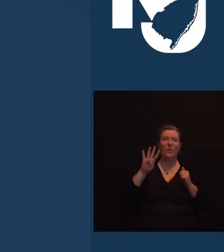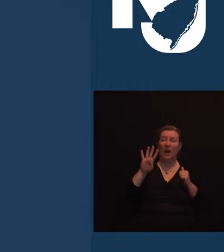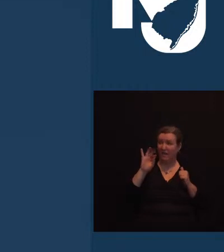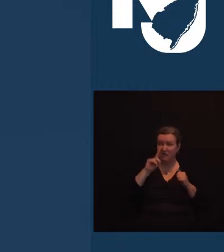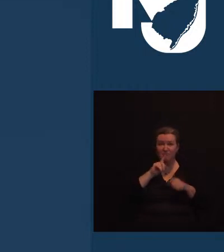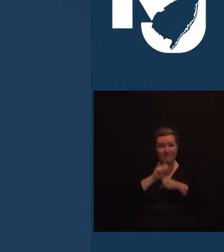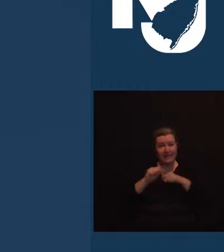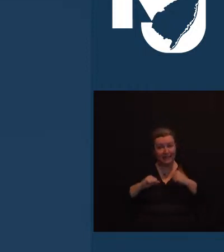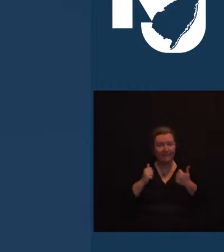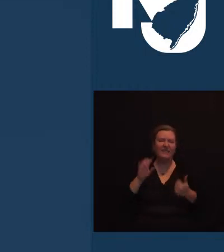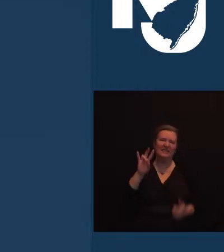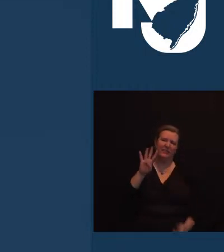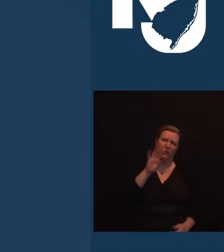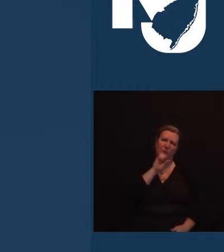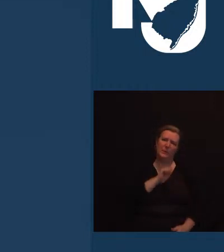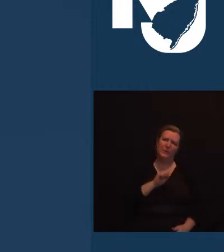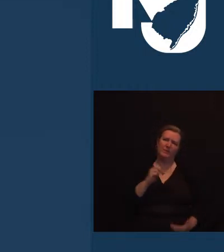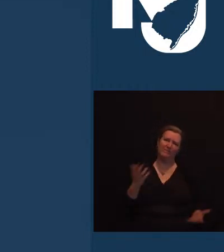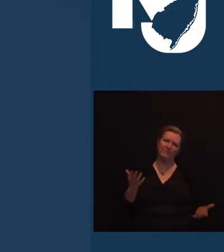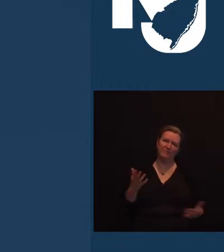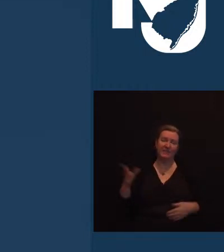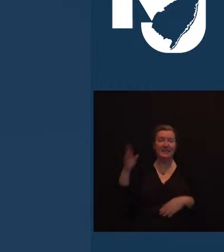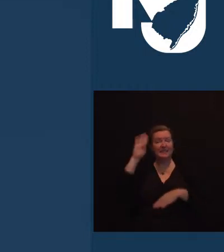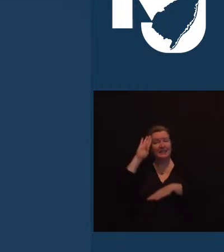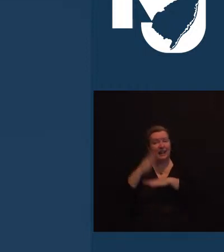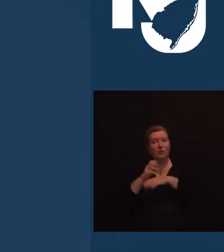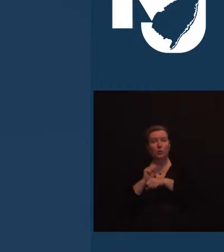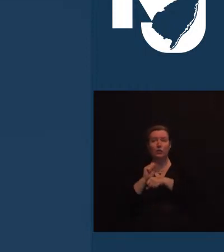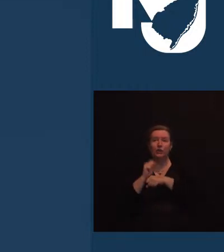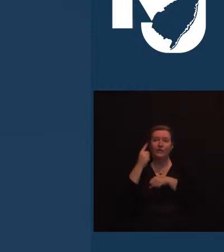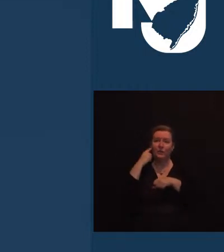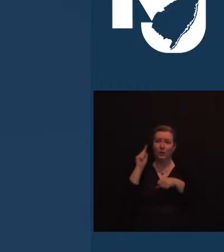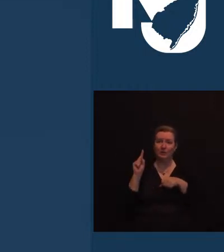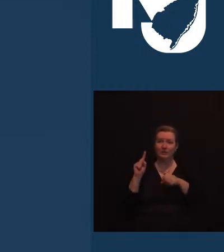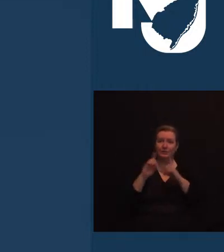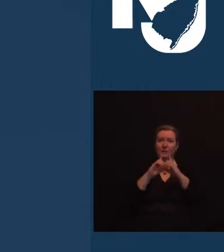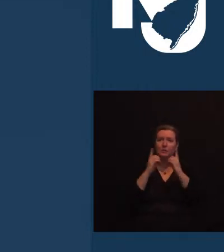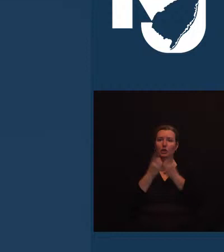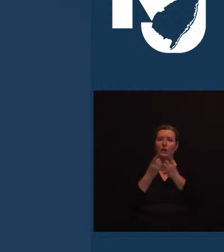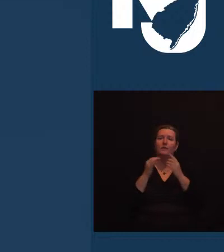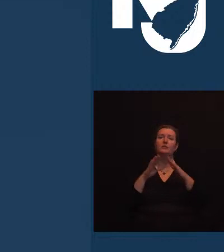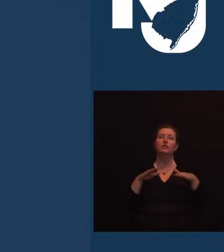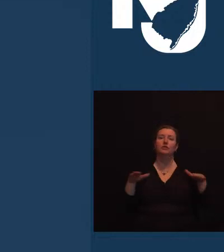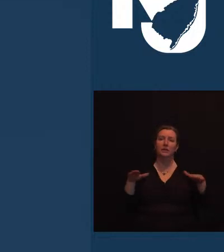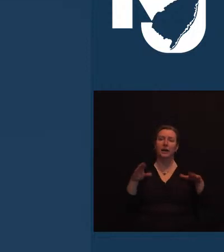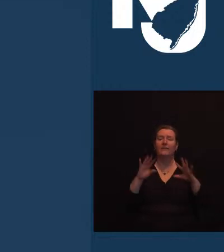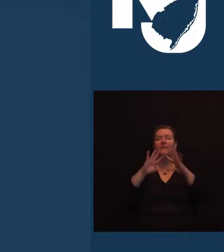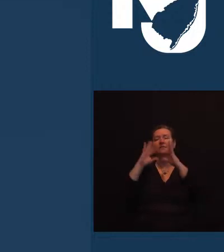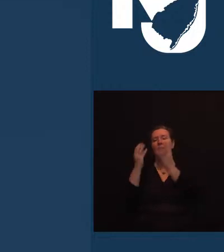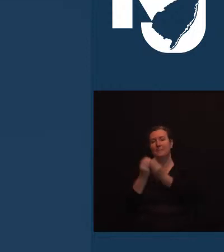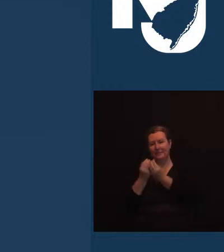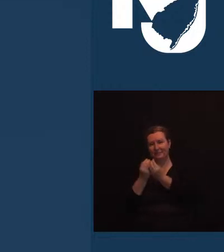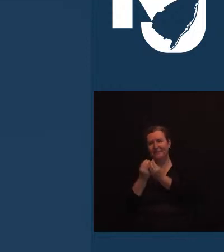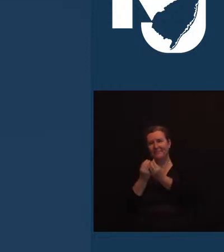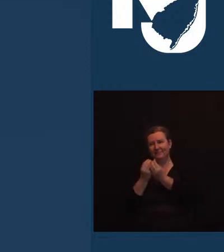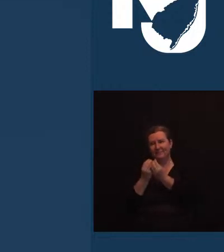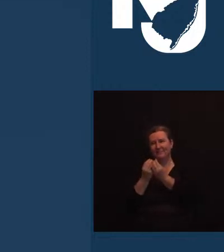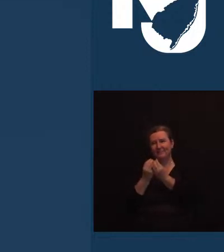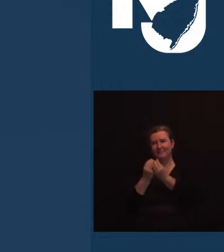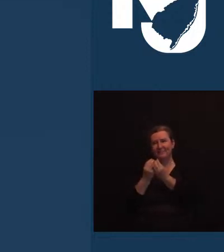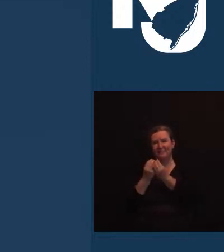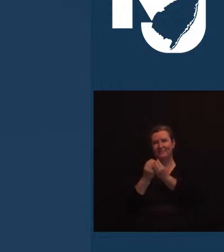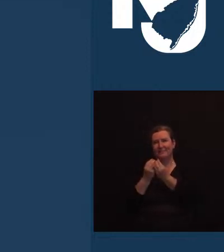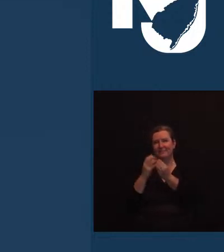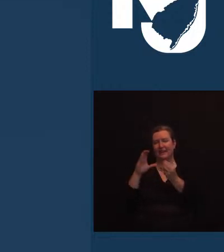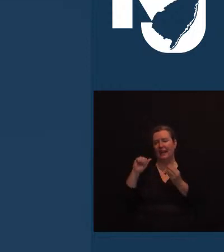son, Joel, who works for our Department of Children and Families based in Cape May. May God bless Joe. We thank him for